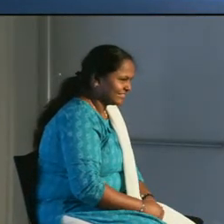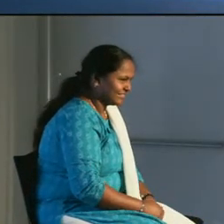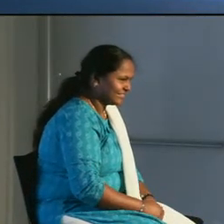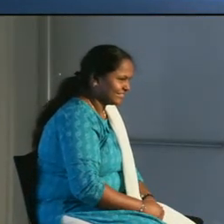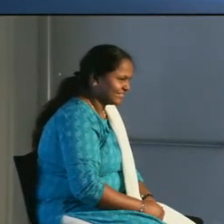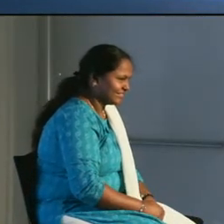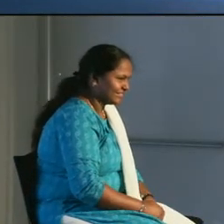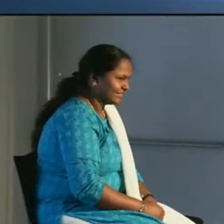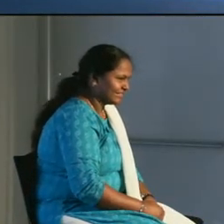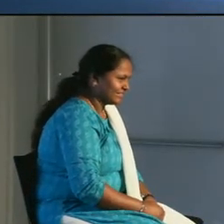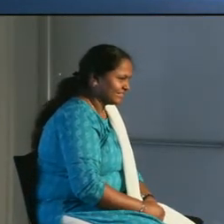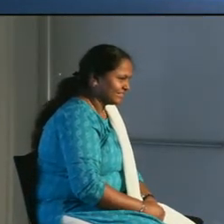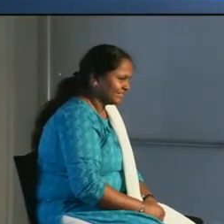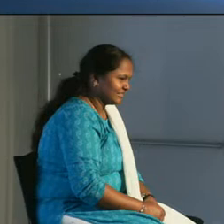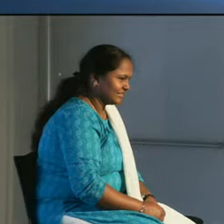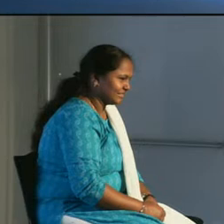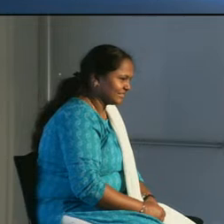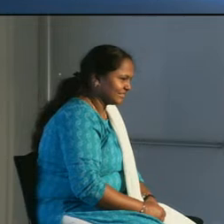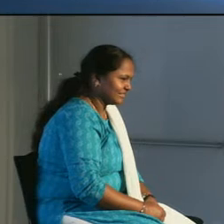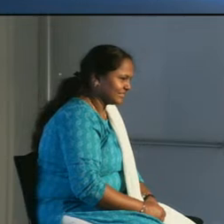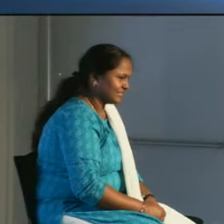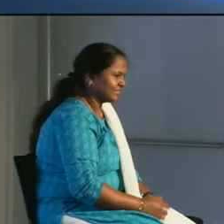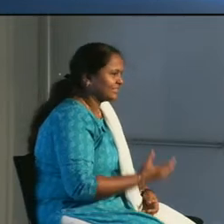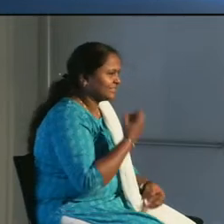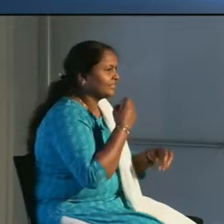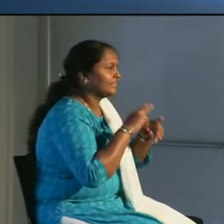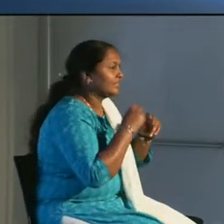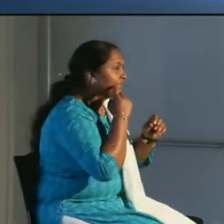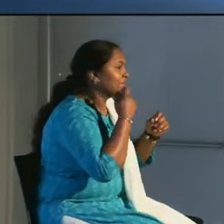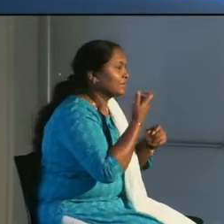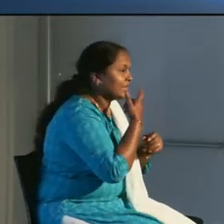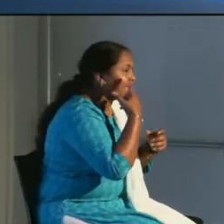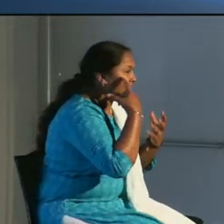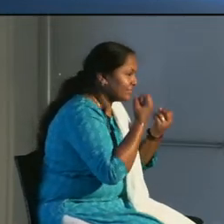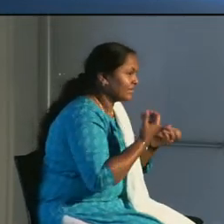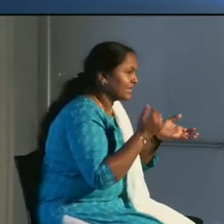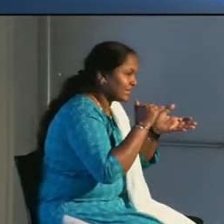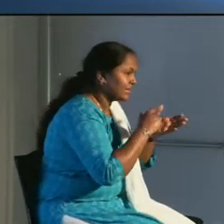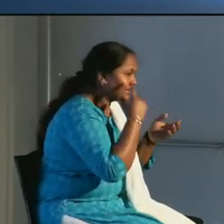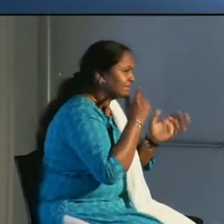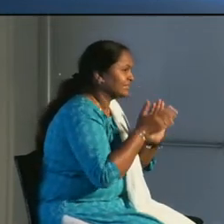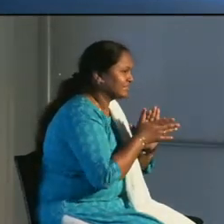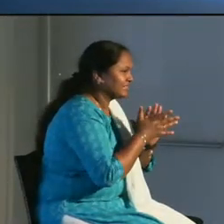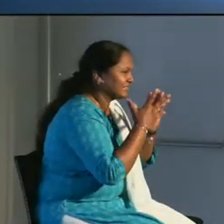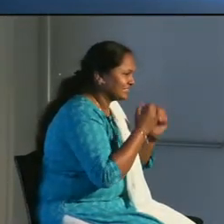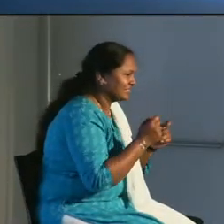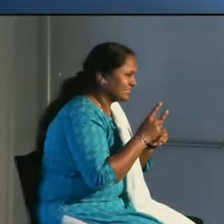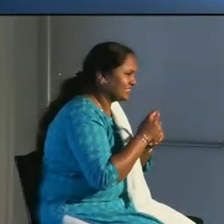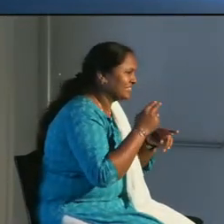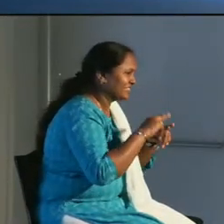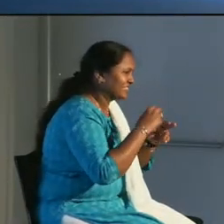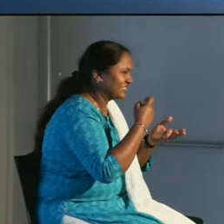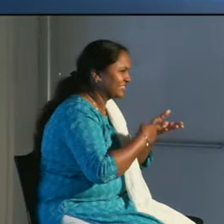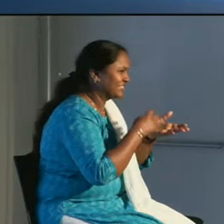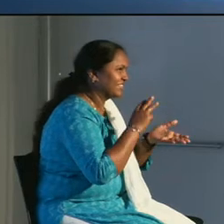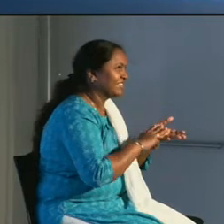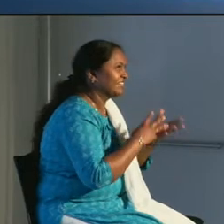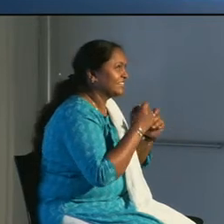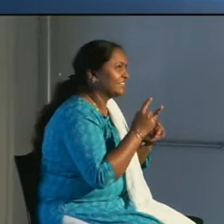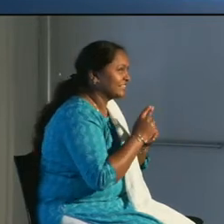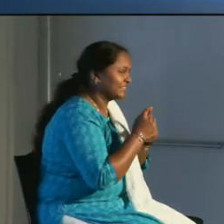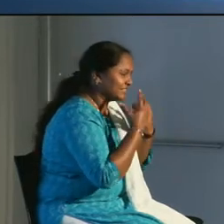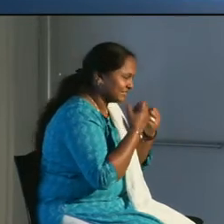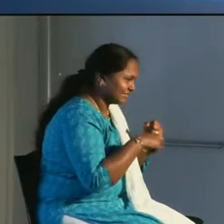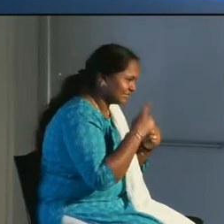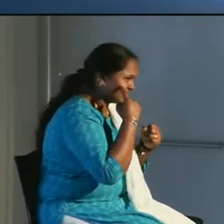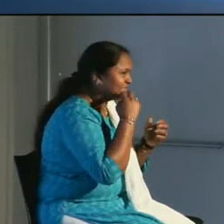This was also a project on occupying with laughter. Again, laughter clubs are a familiar form. And